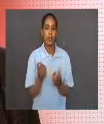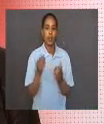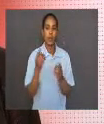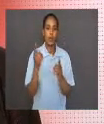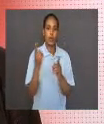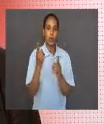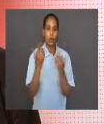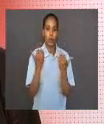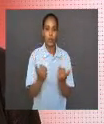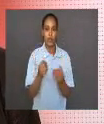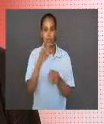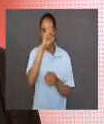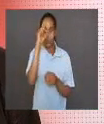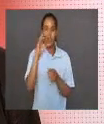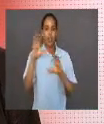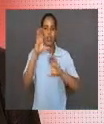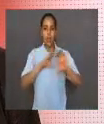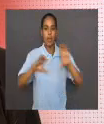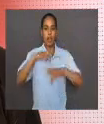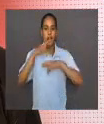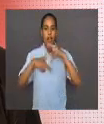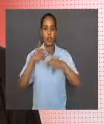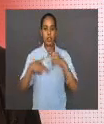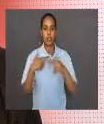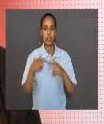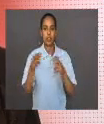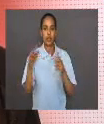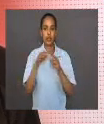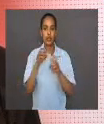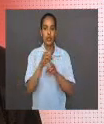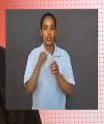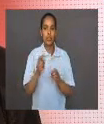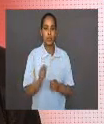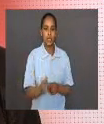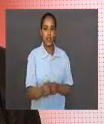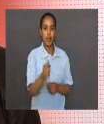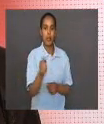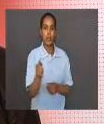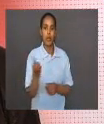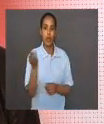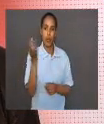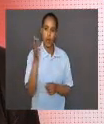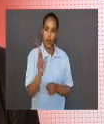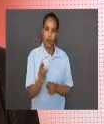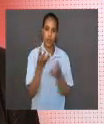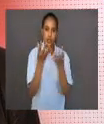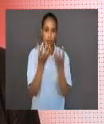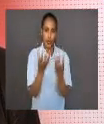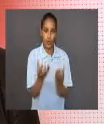will cause a chemical reaction to speed up